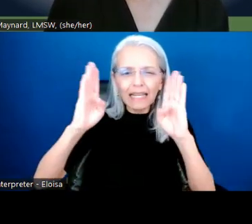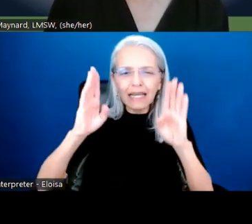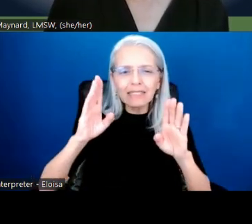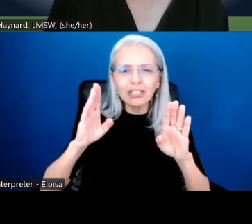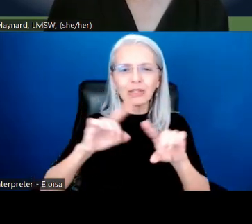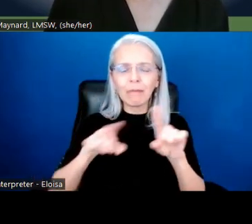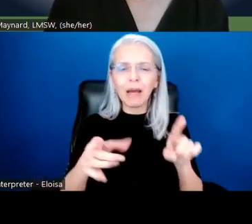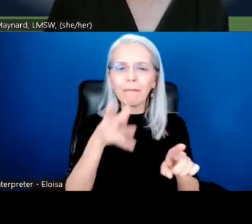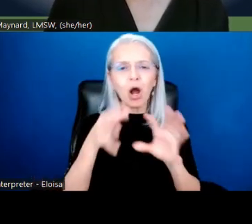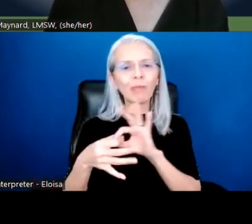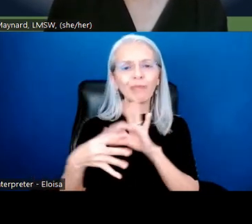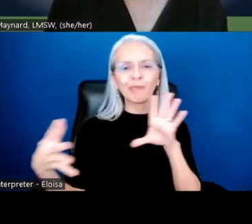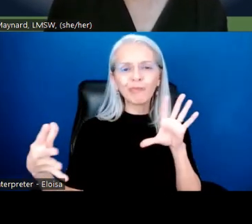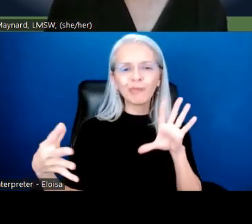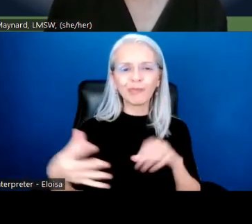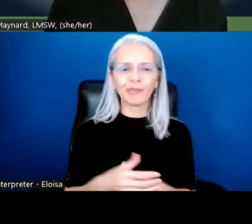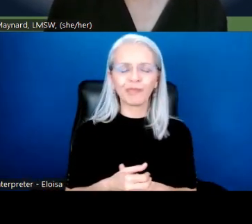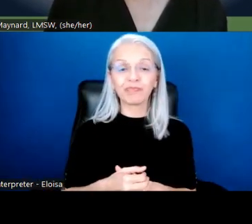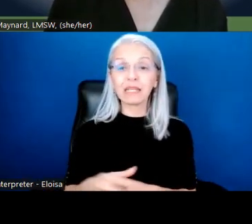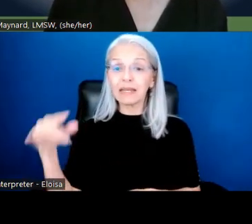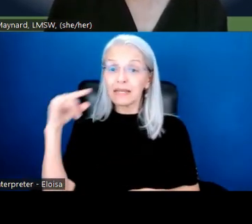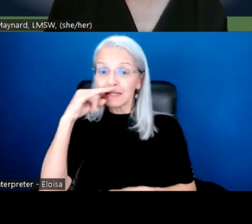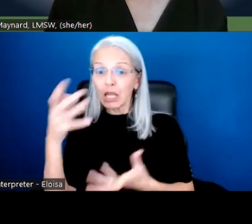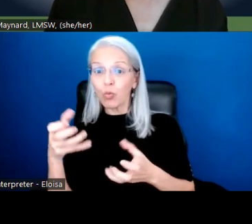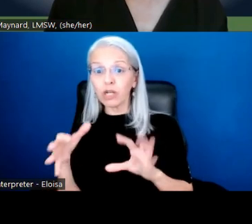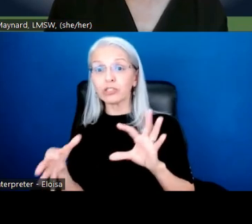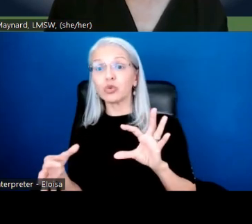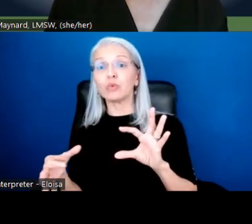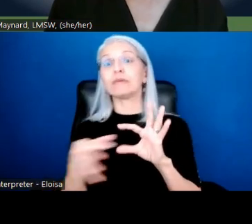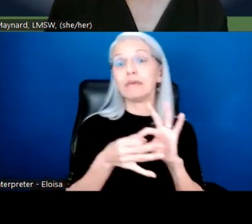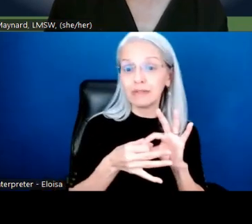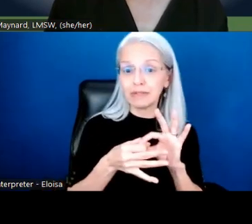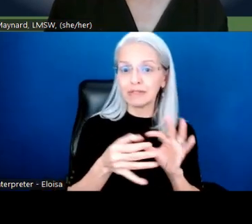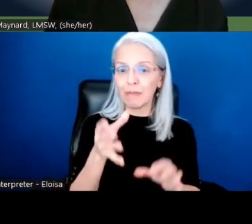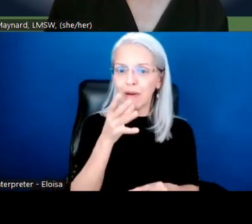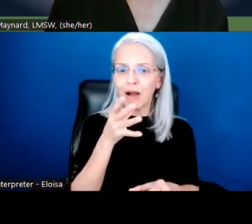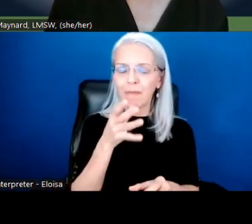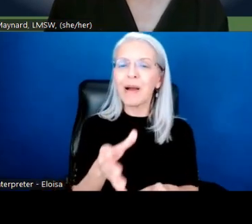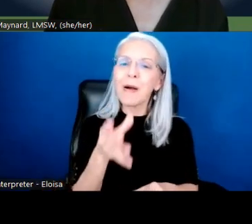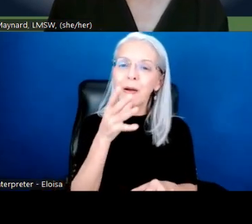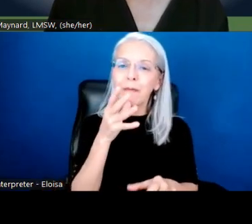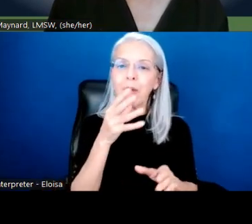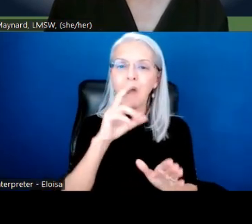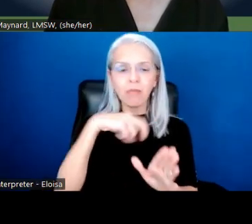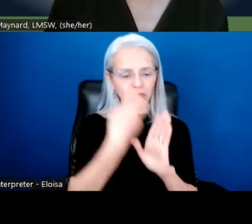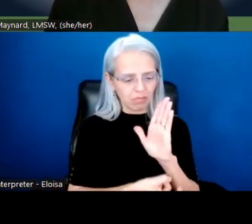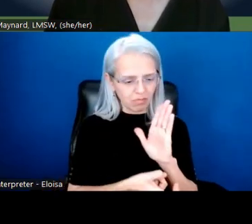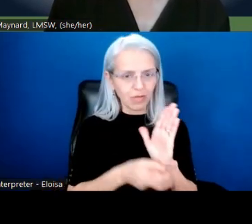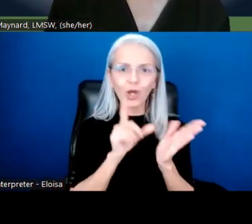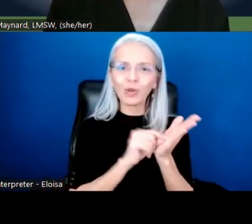wants to attach to his mom, and she's engrossed in that